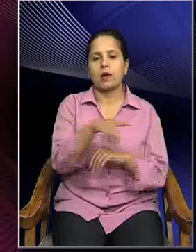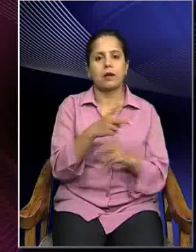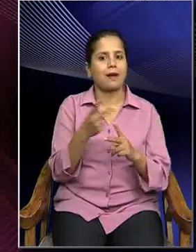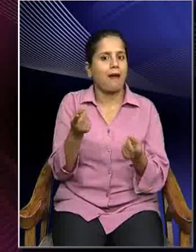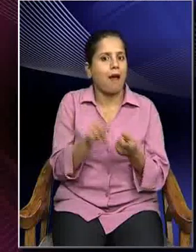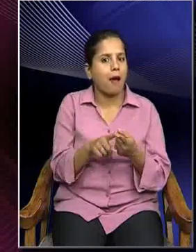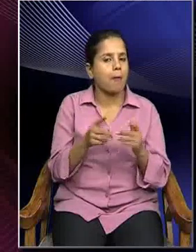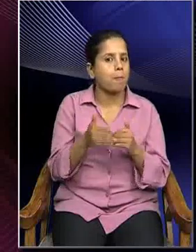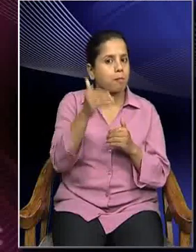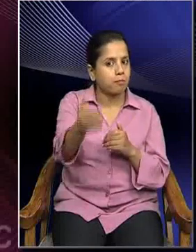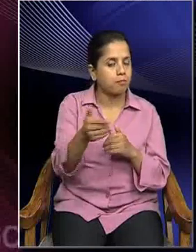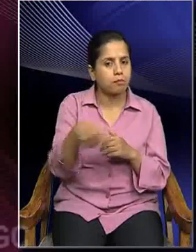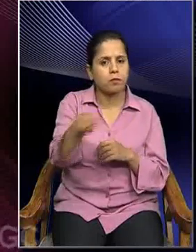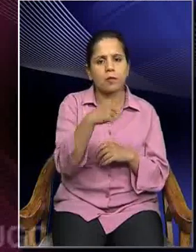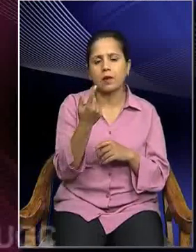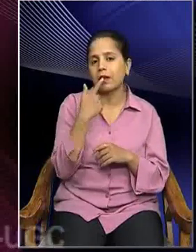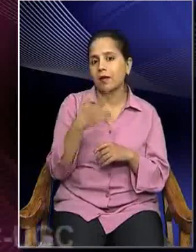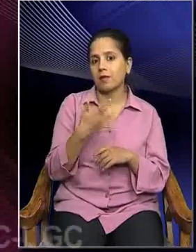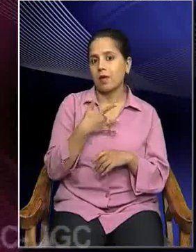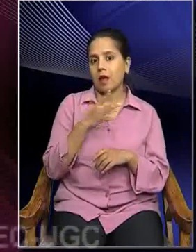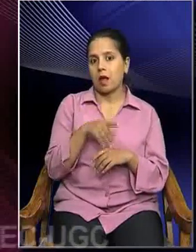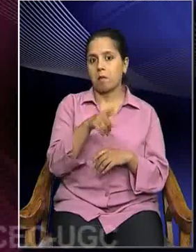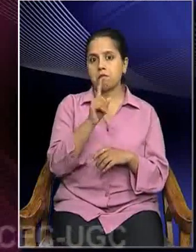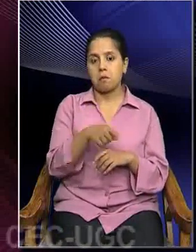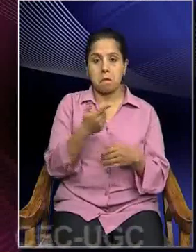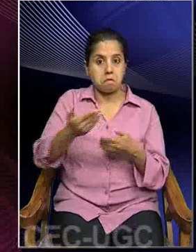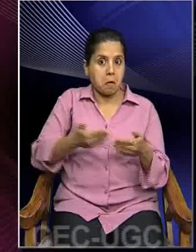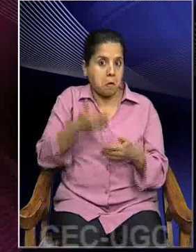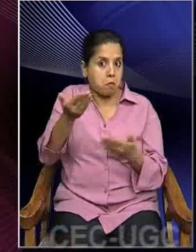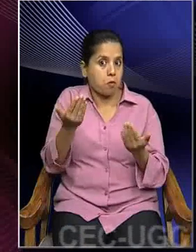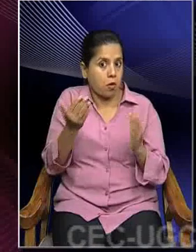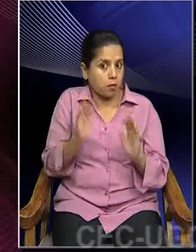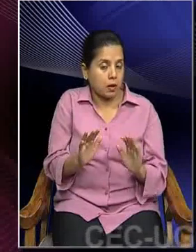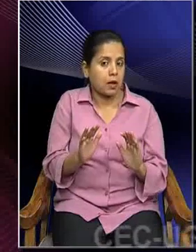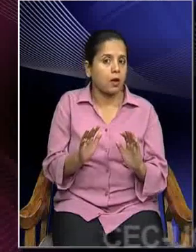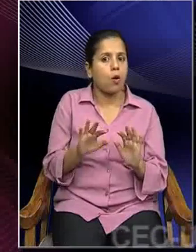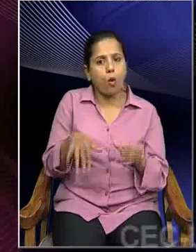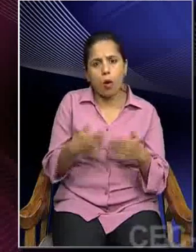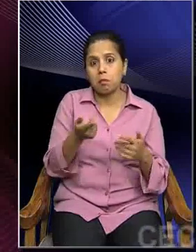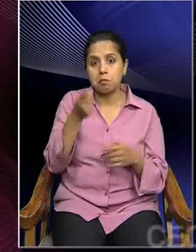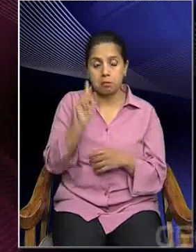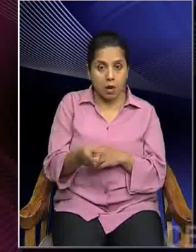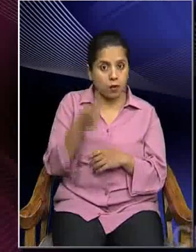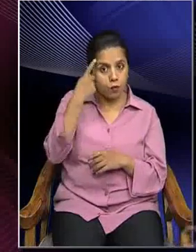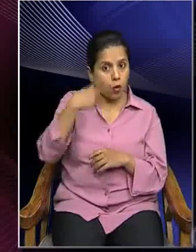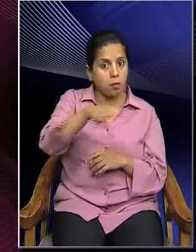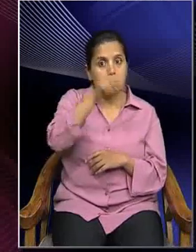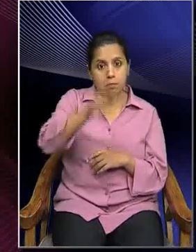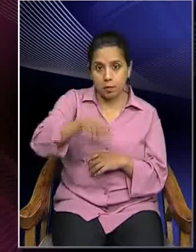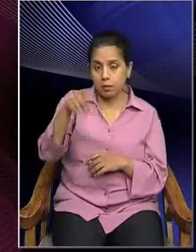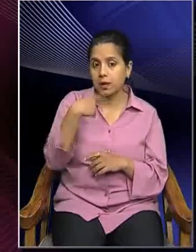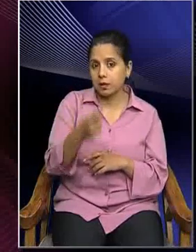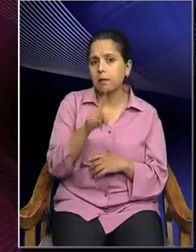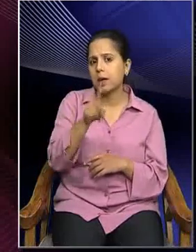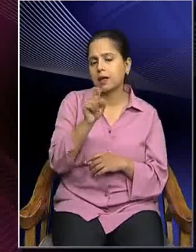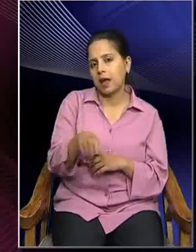underpinning. So it is not kind of out to behave, it's kind of not mandatory for people, but it could be